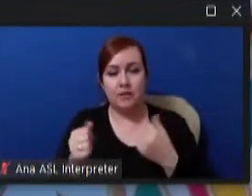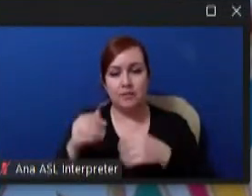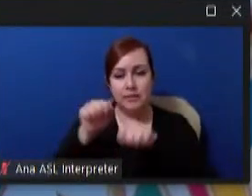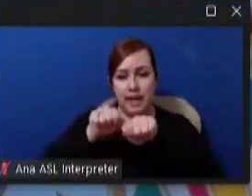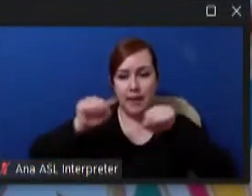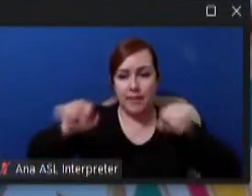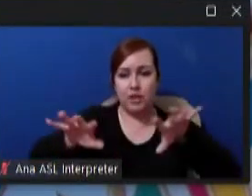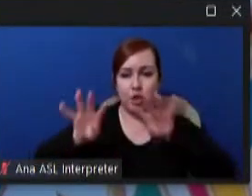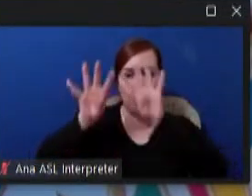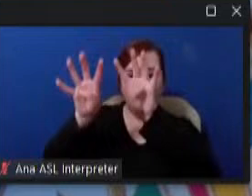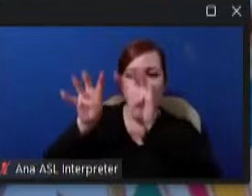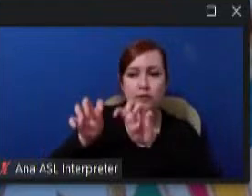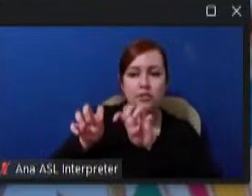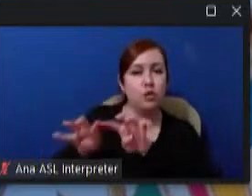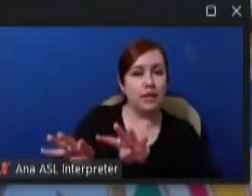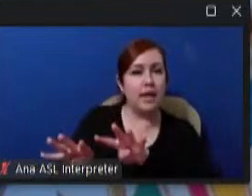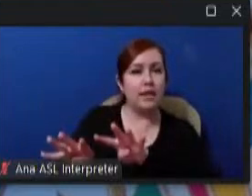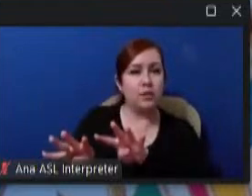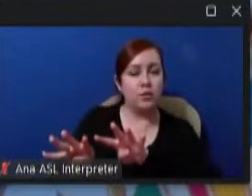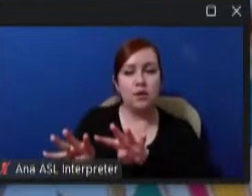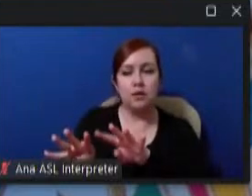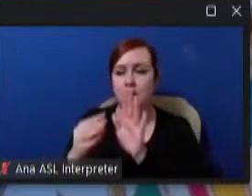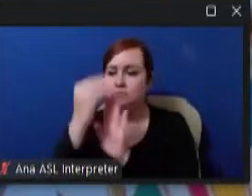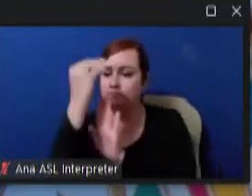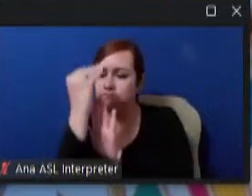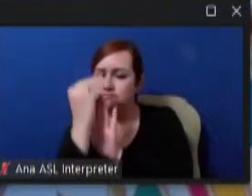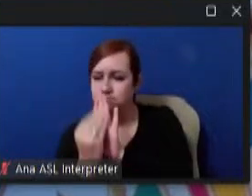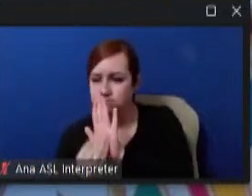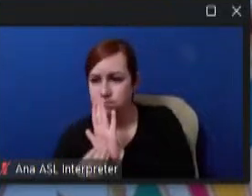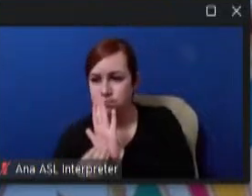A questionnaire was circulated.